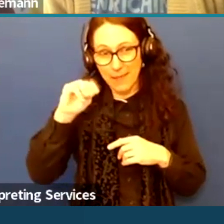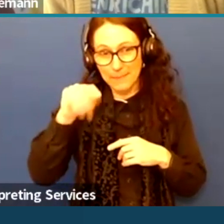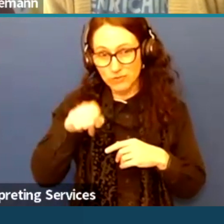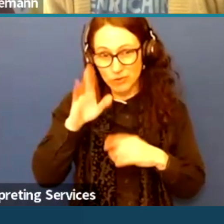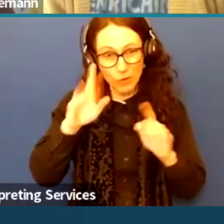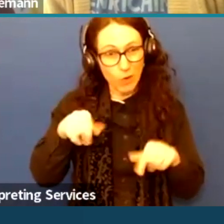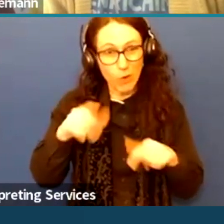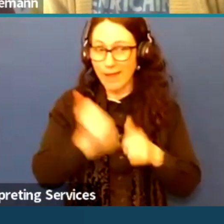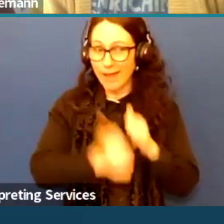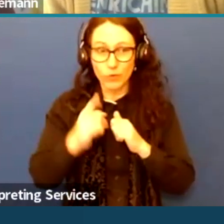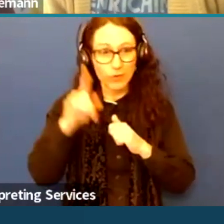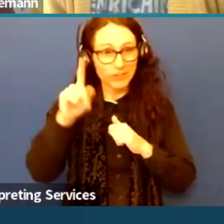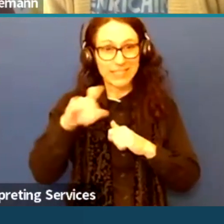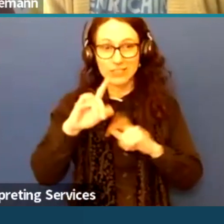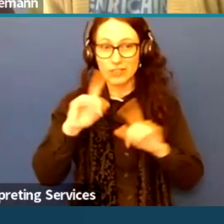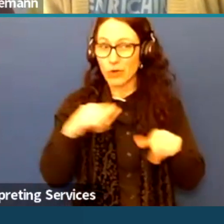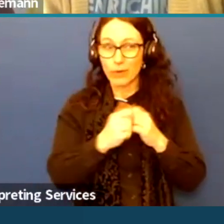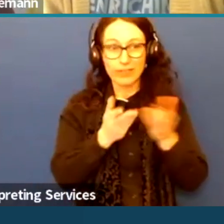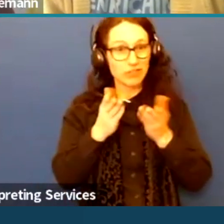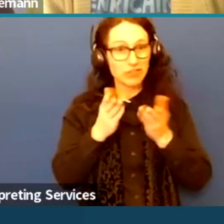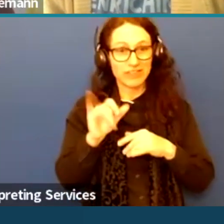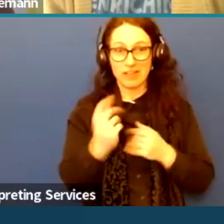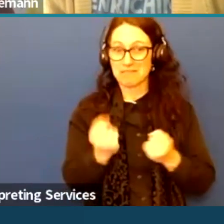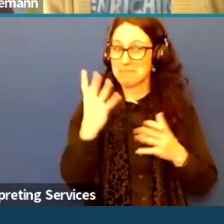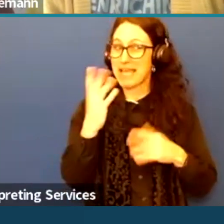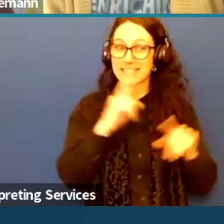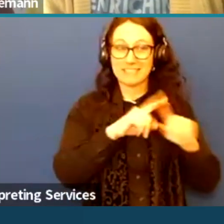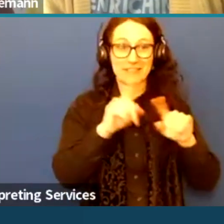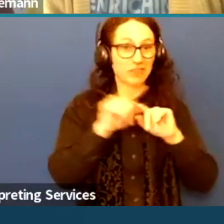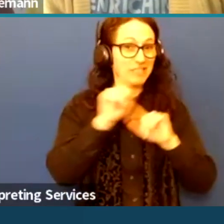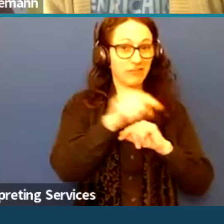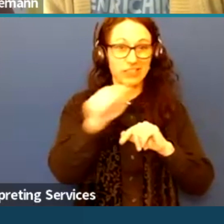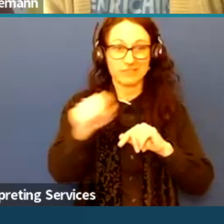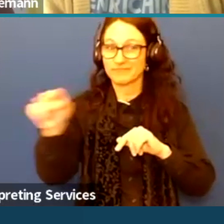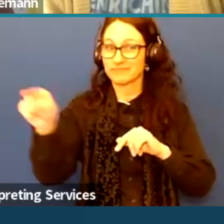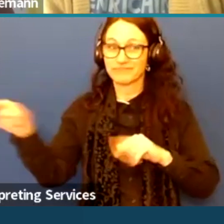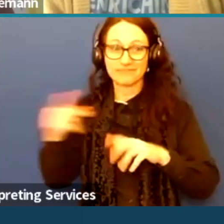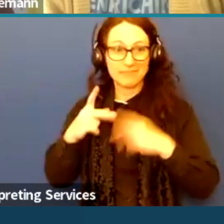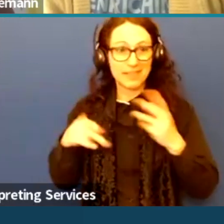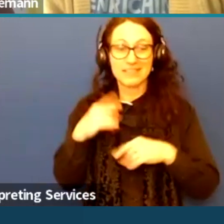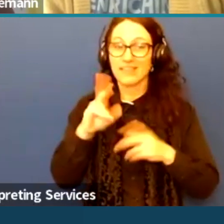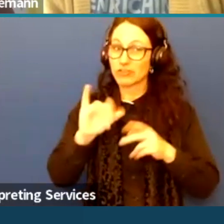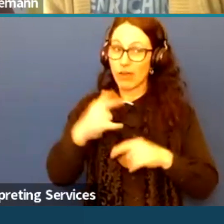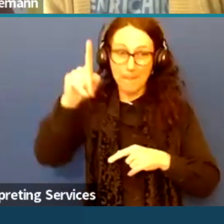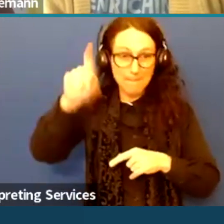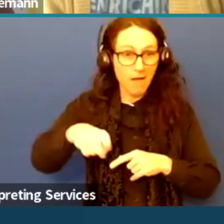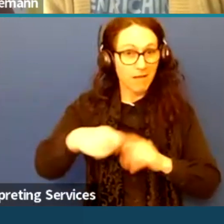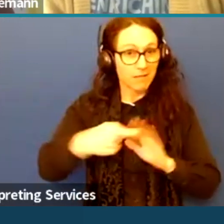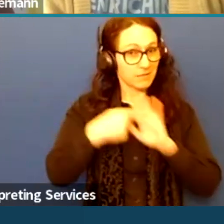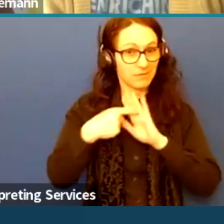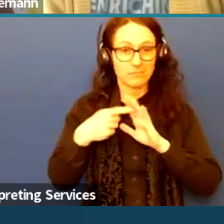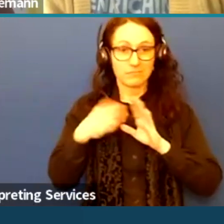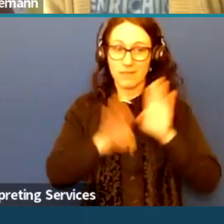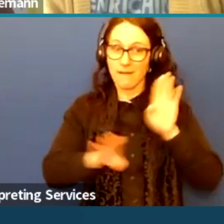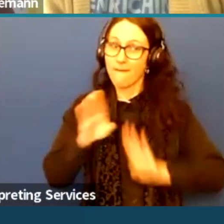to go with her service dog. That could be a lot of different places, and those dogs need to be well behaved in all of those different places,